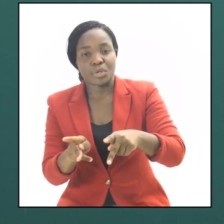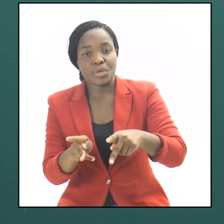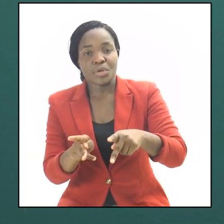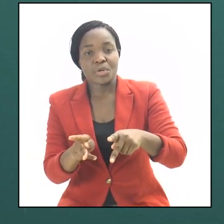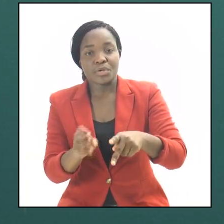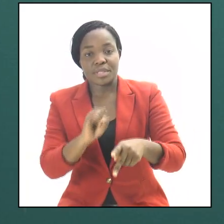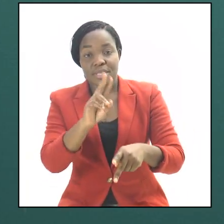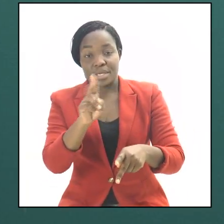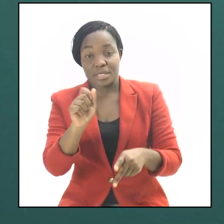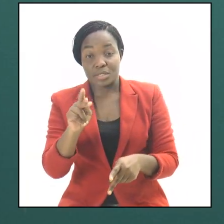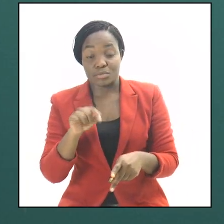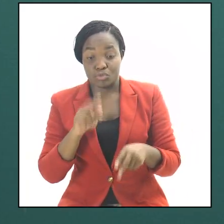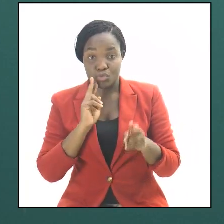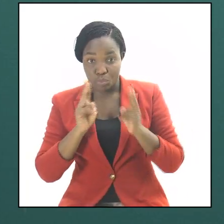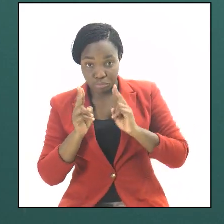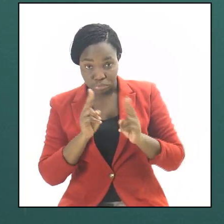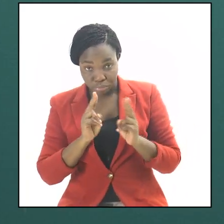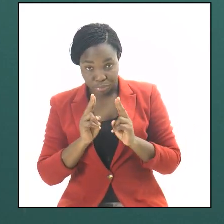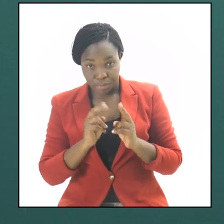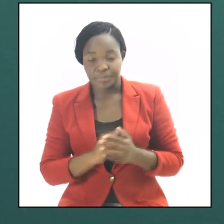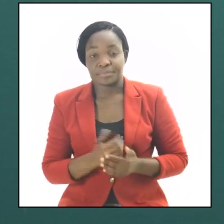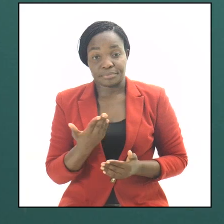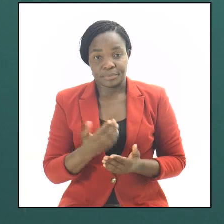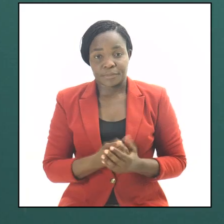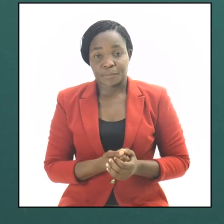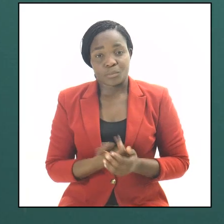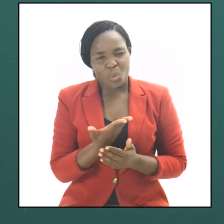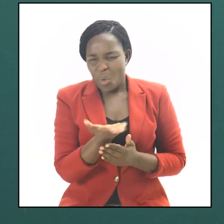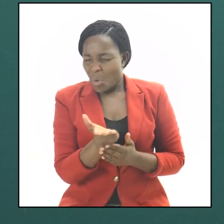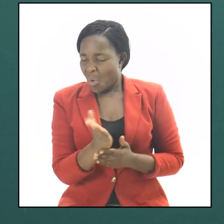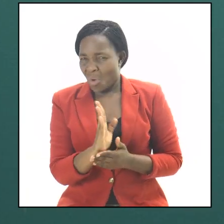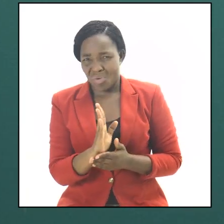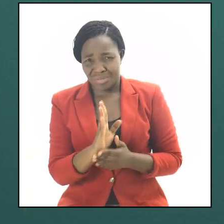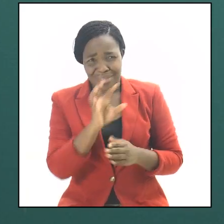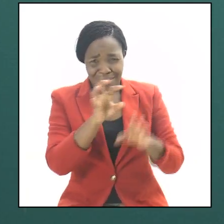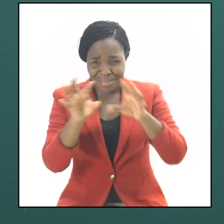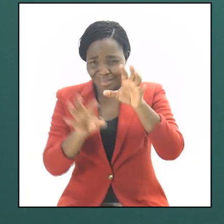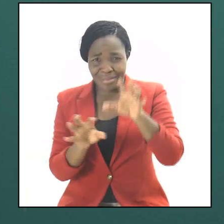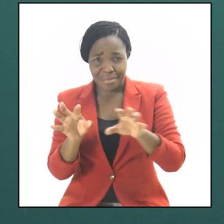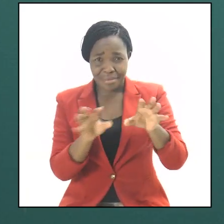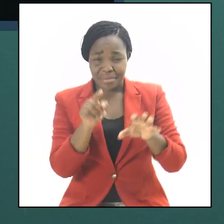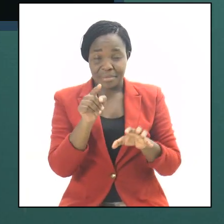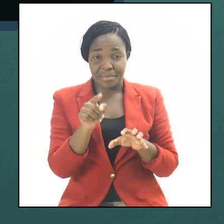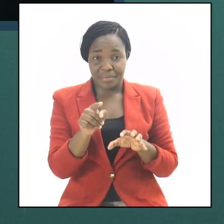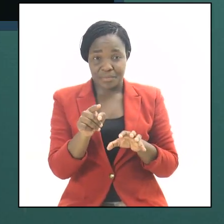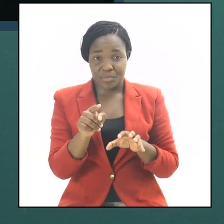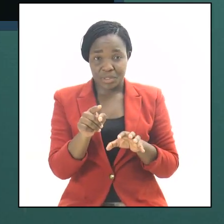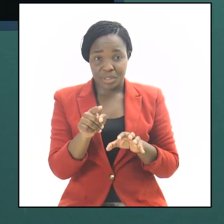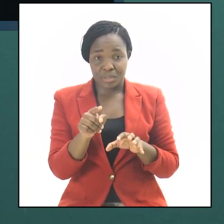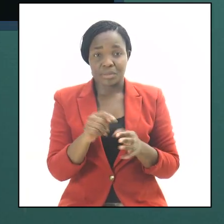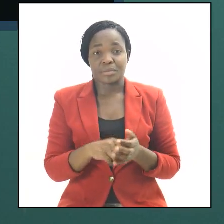we are discussing today, is a quadrilateral. All the shapes you see on the screen now are